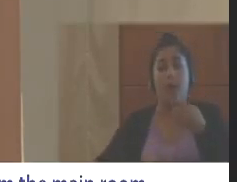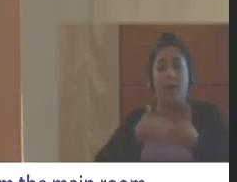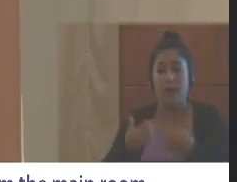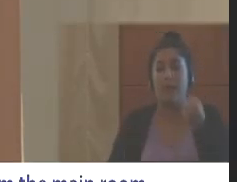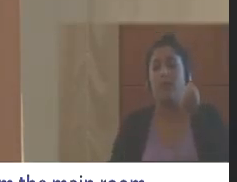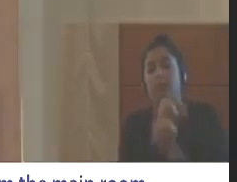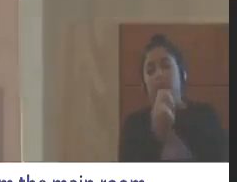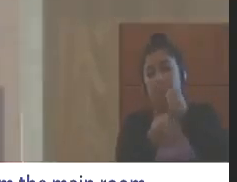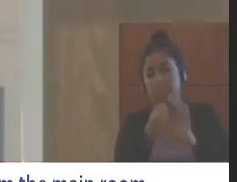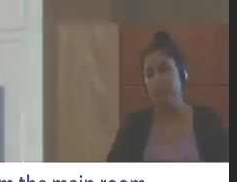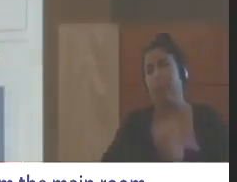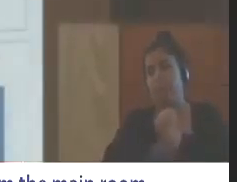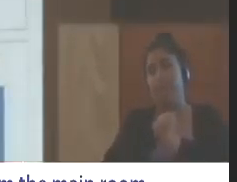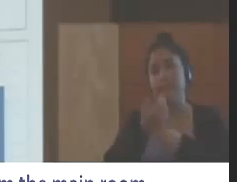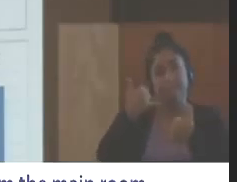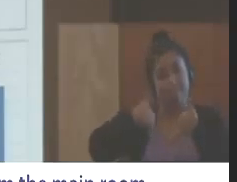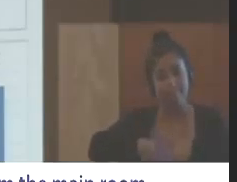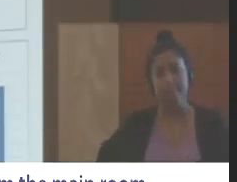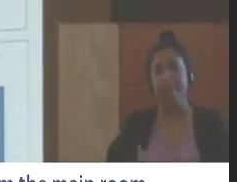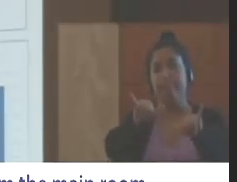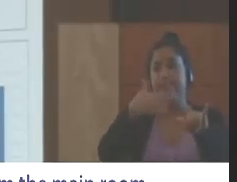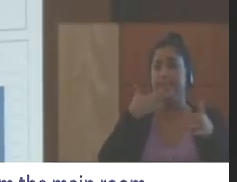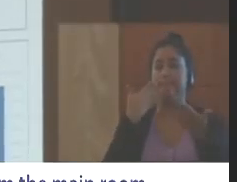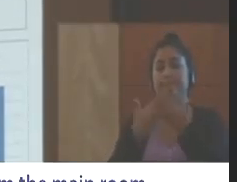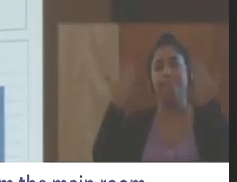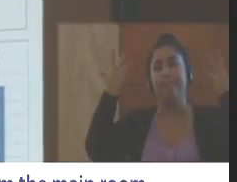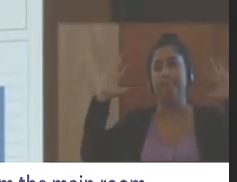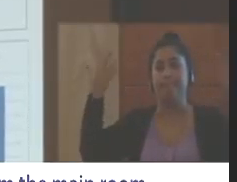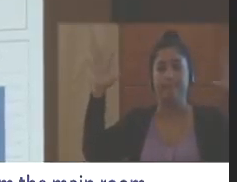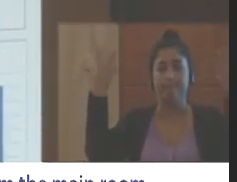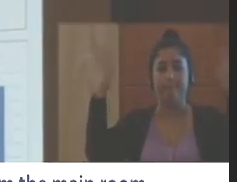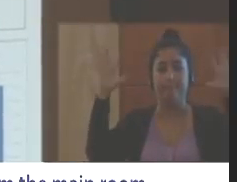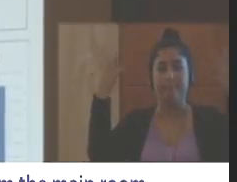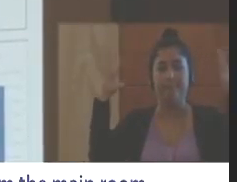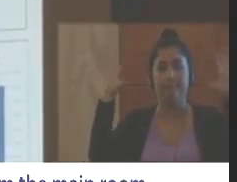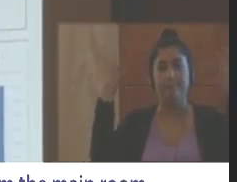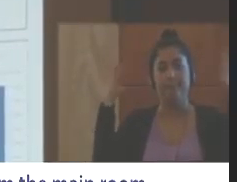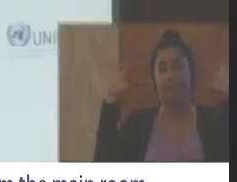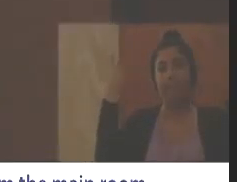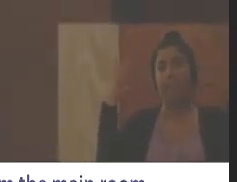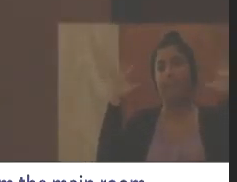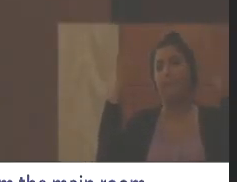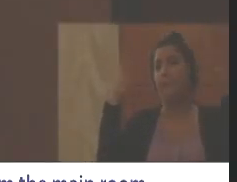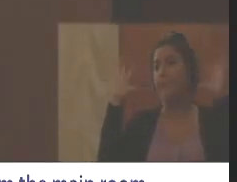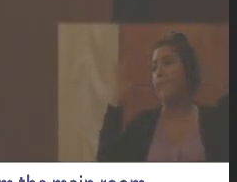that far from moving backwards, they will be strengthened from now on.